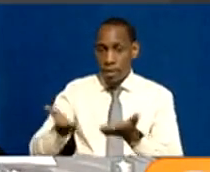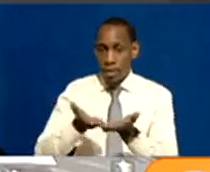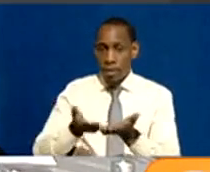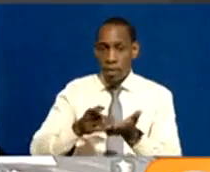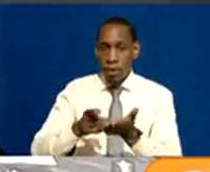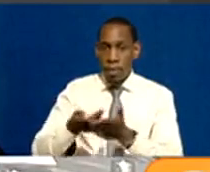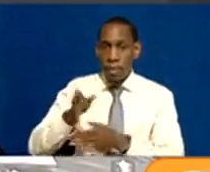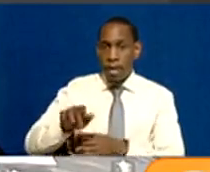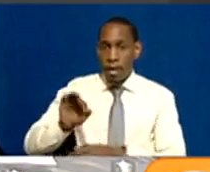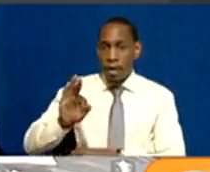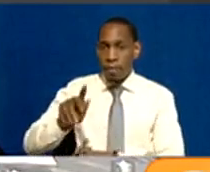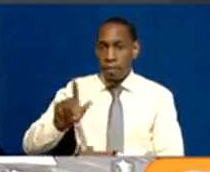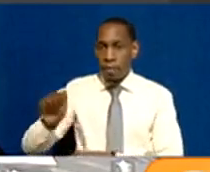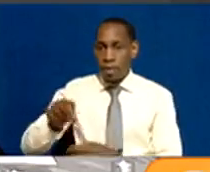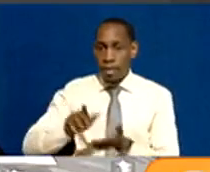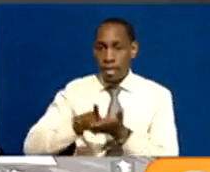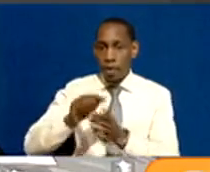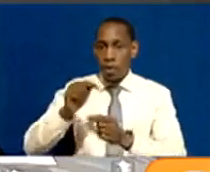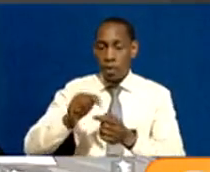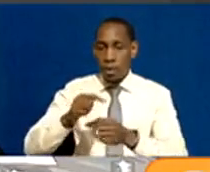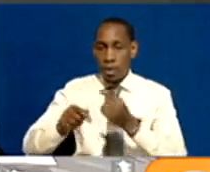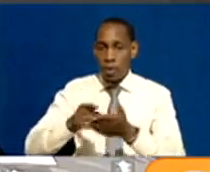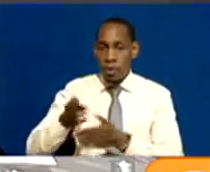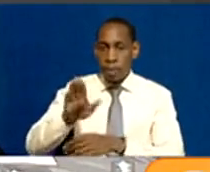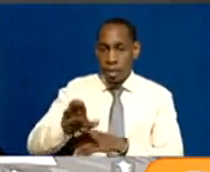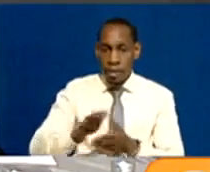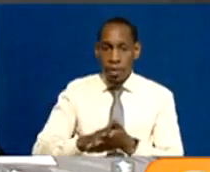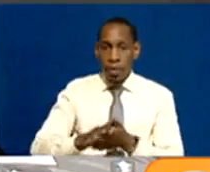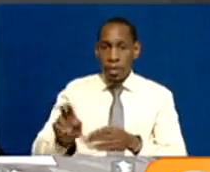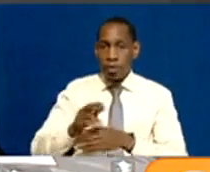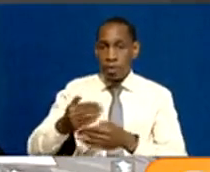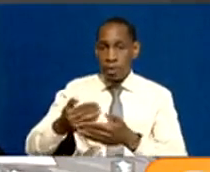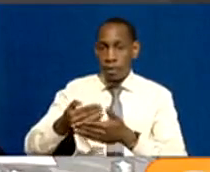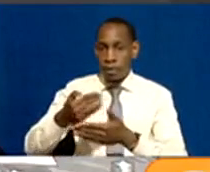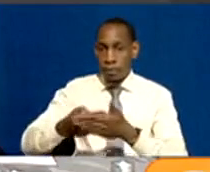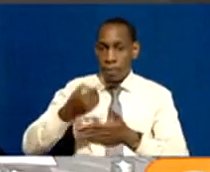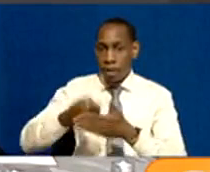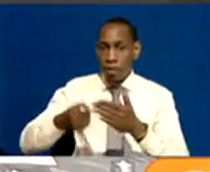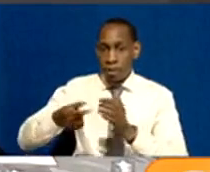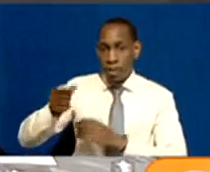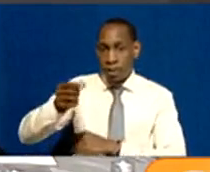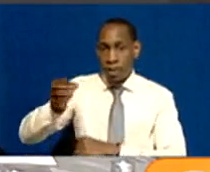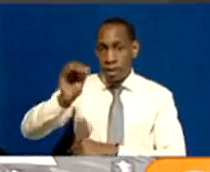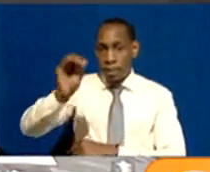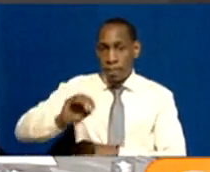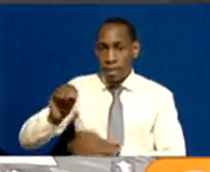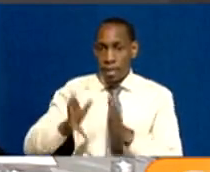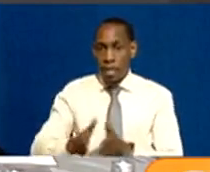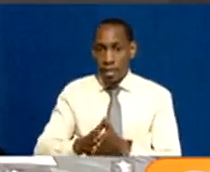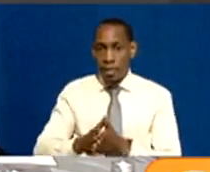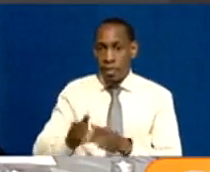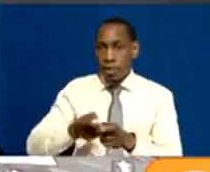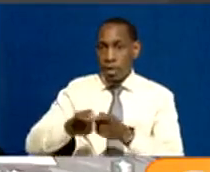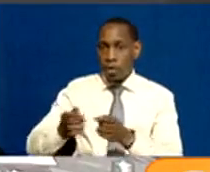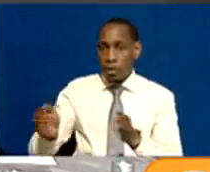a Fuliza facility will continue paying their loan using the old tariffs. And as Mary Muoki reports, Kenyans running small